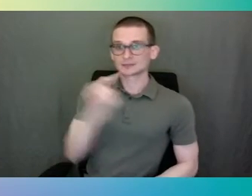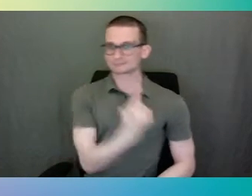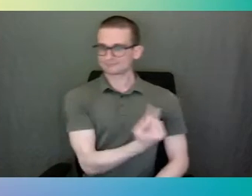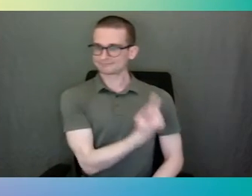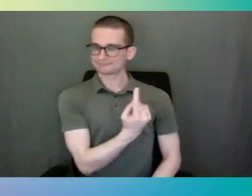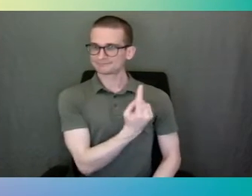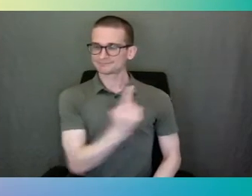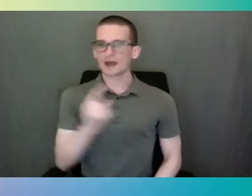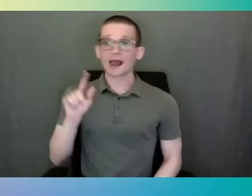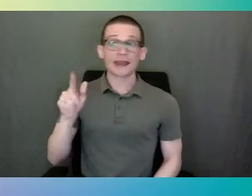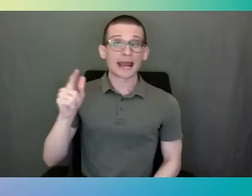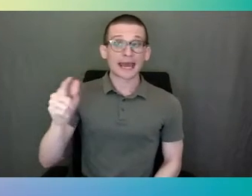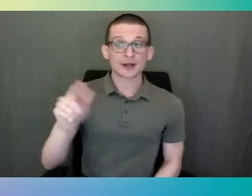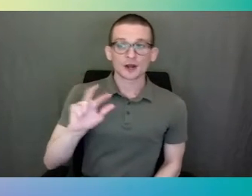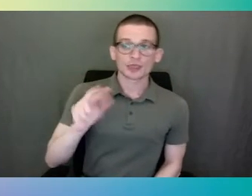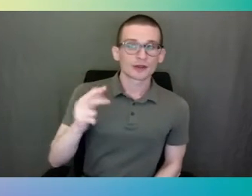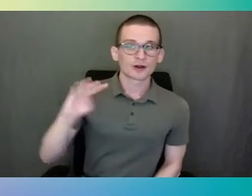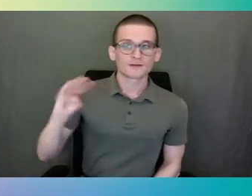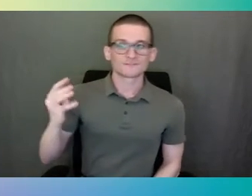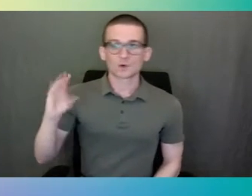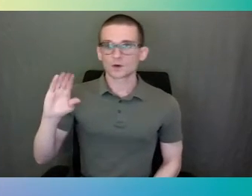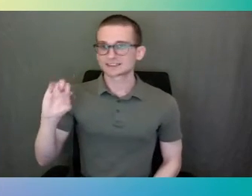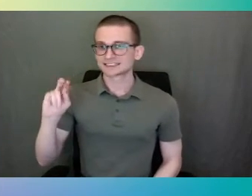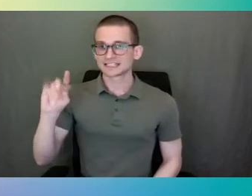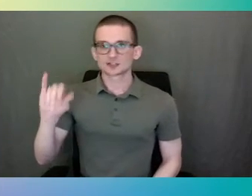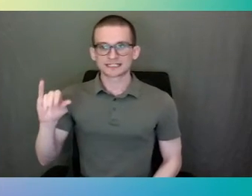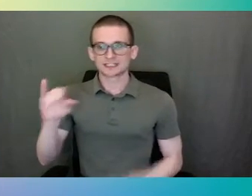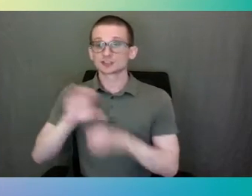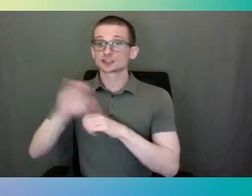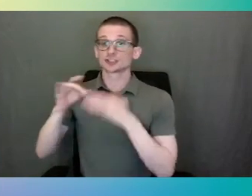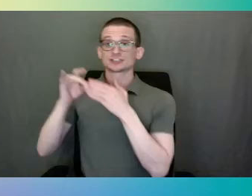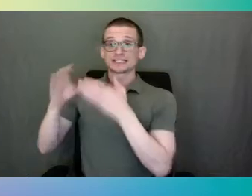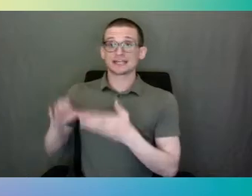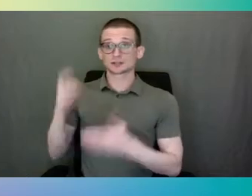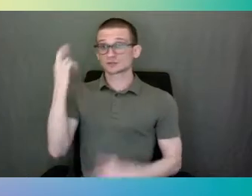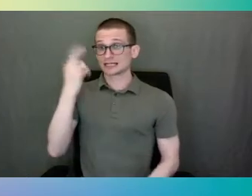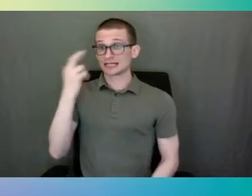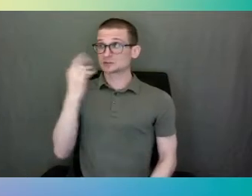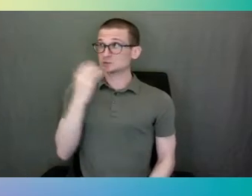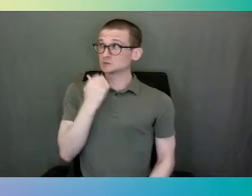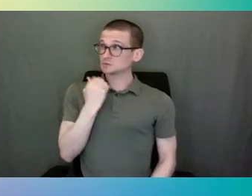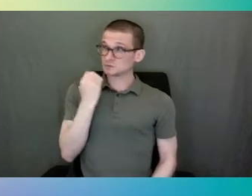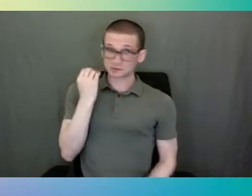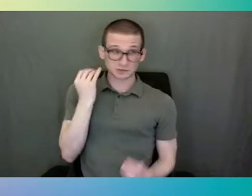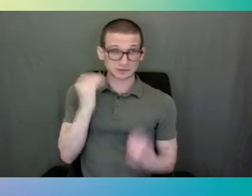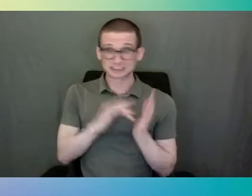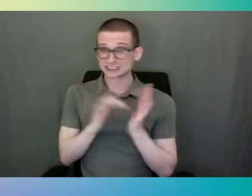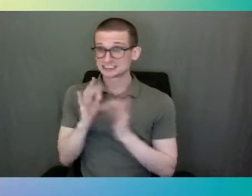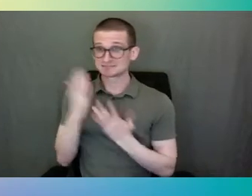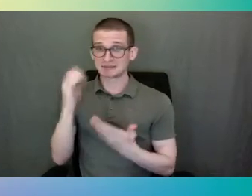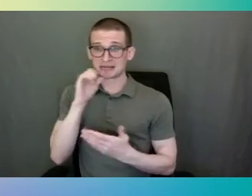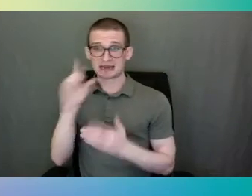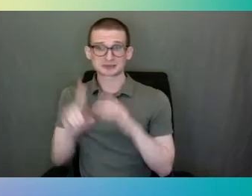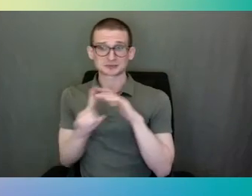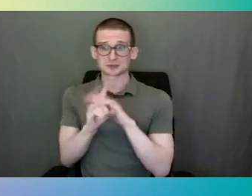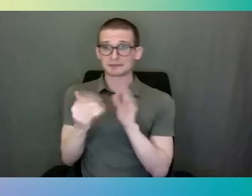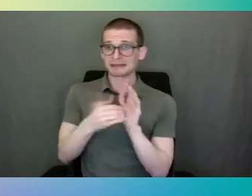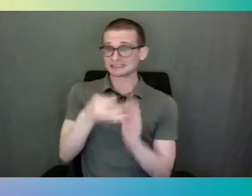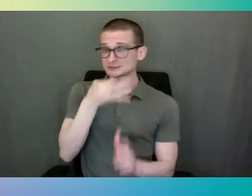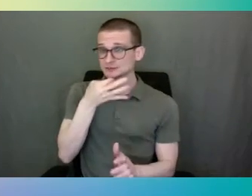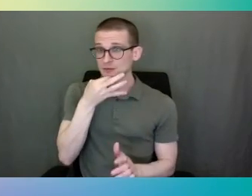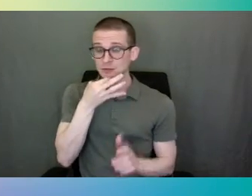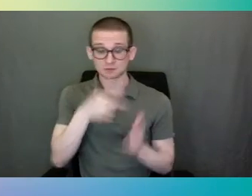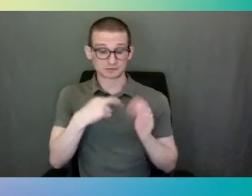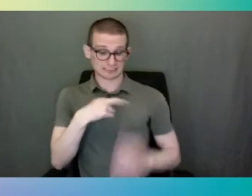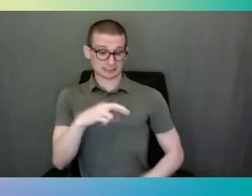when the church fathers realized Jesus isn't coming back real soon and we need to grow this religion, so we need to start